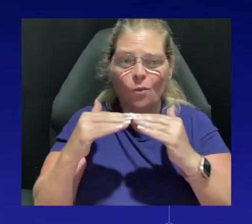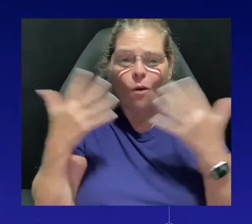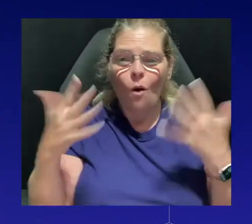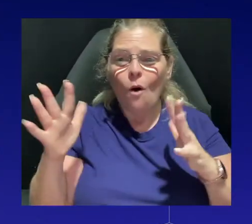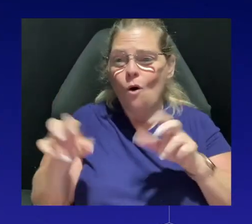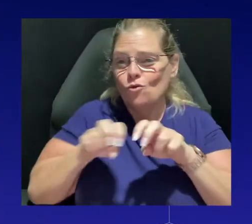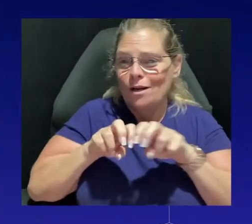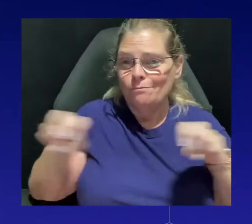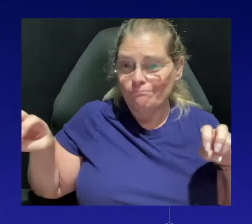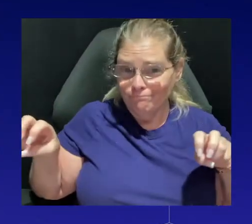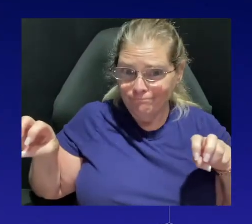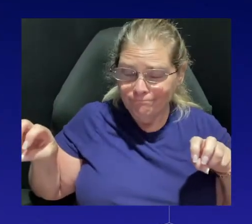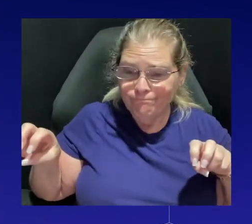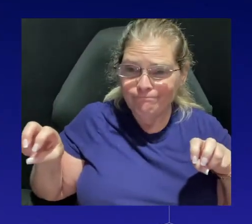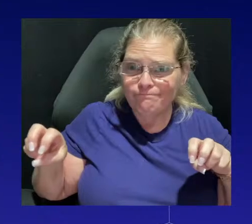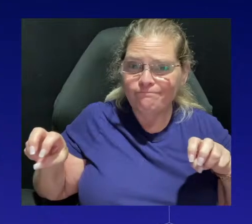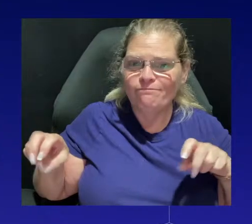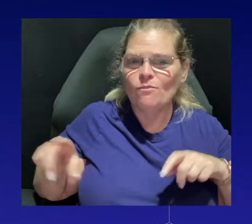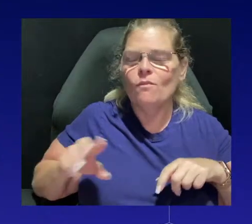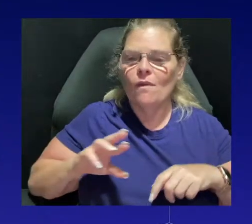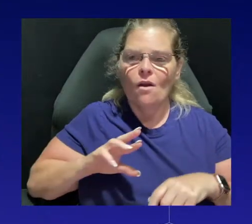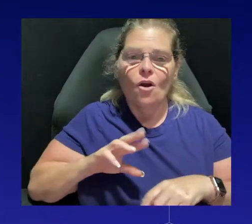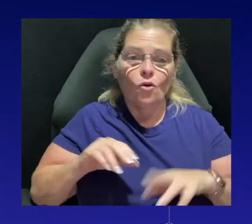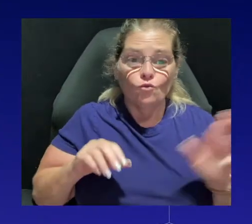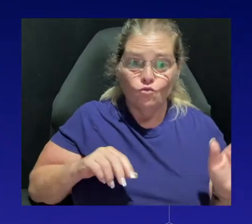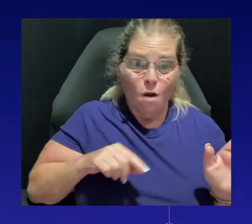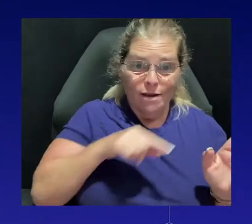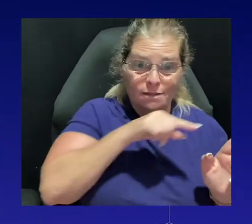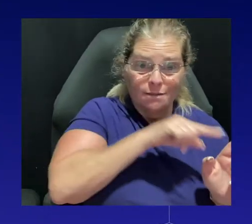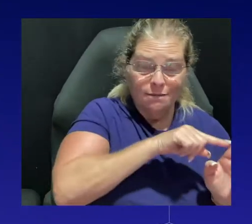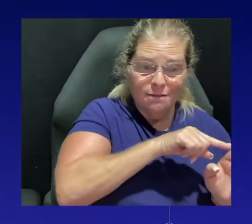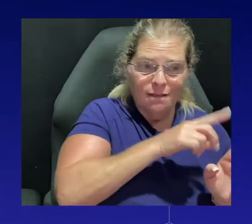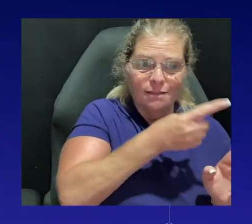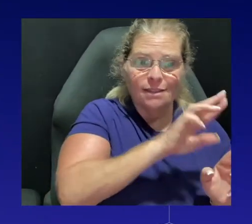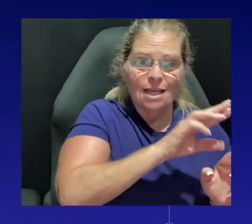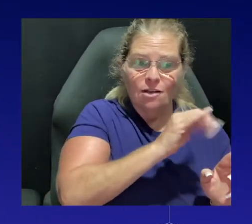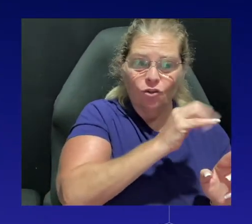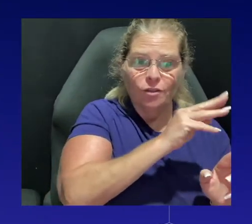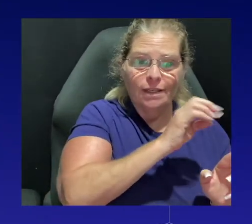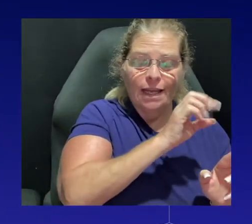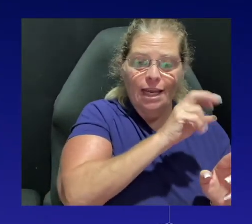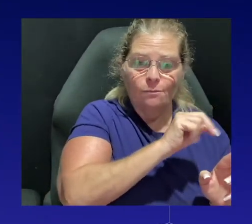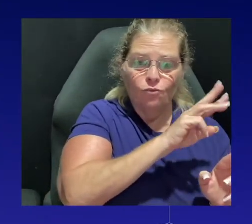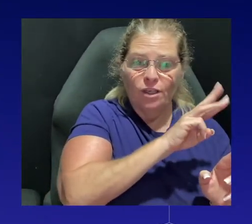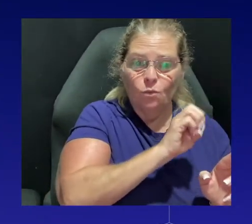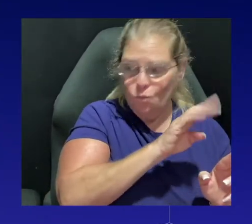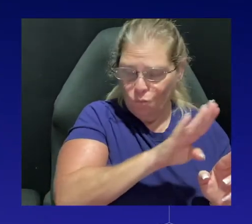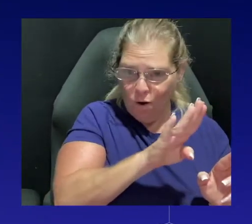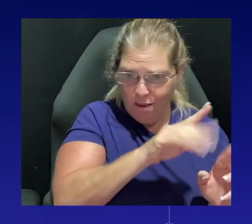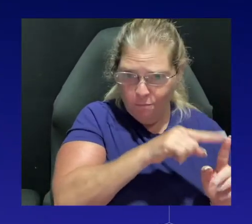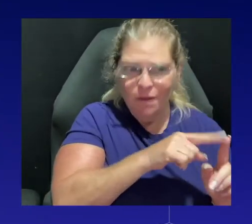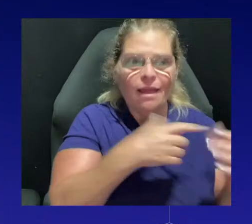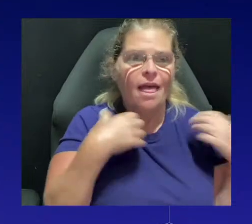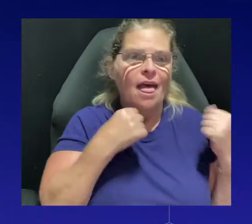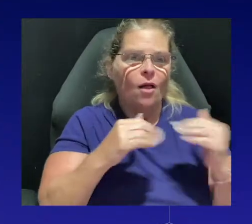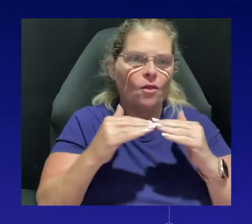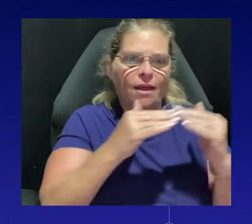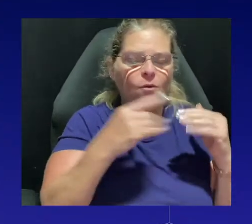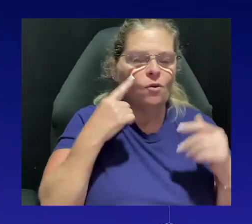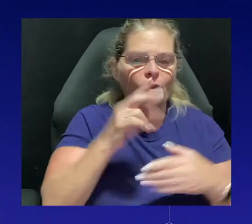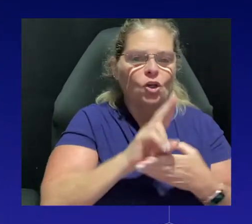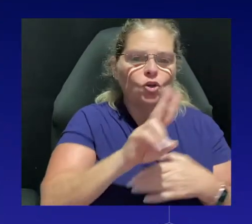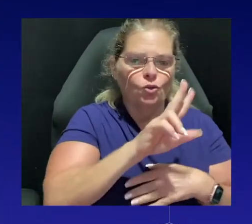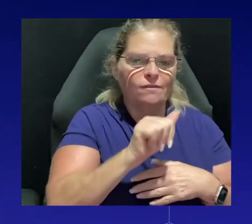but from right to left, please join me in welcoming Dr. Cameron Webb, Director of Health Policy and Equity at the University of Virginia School of